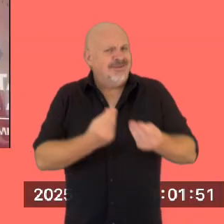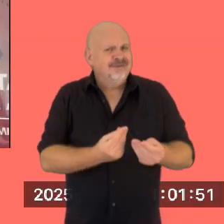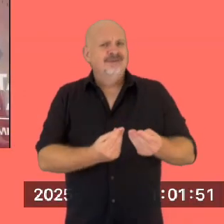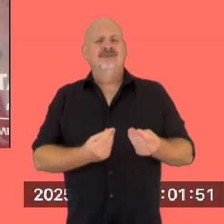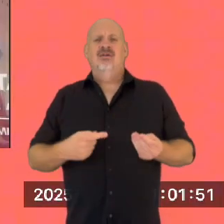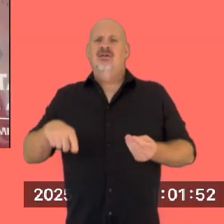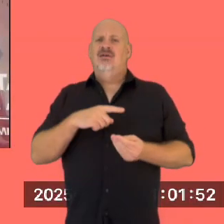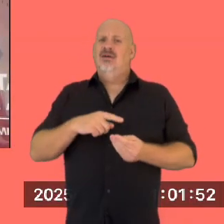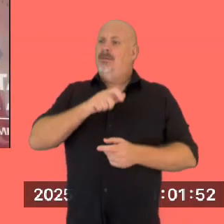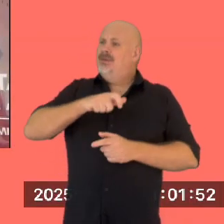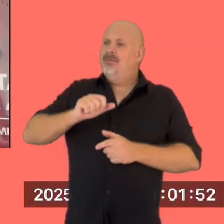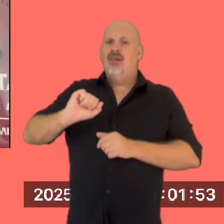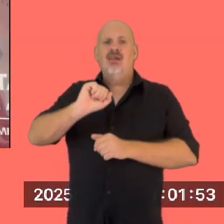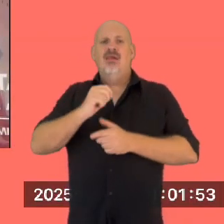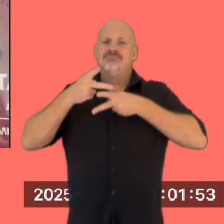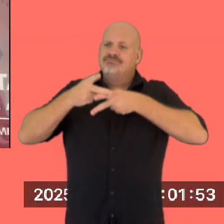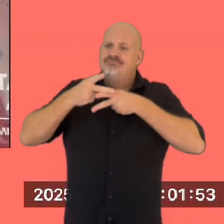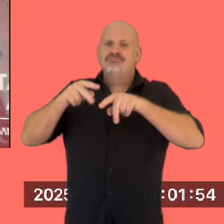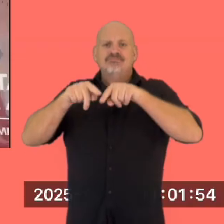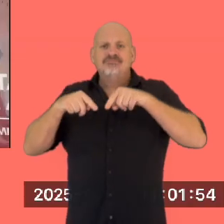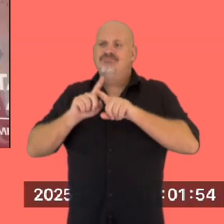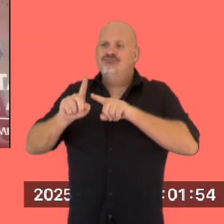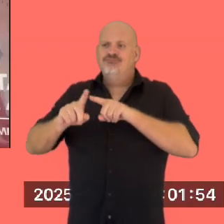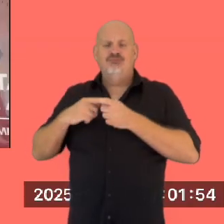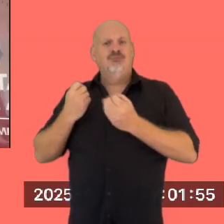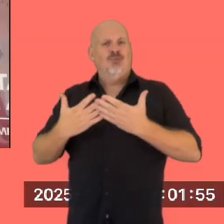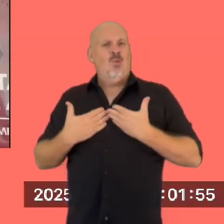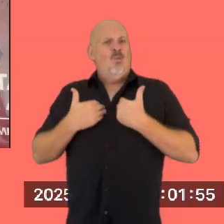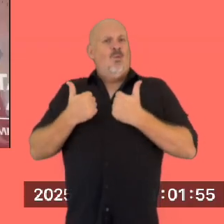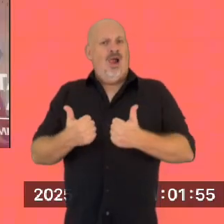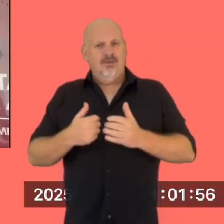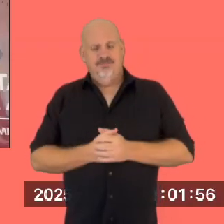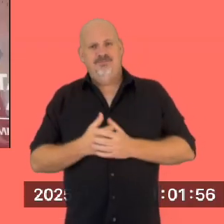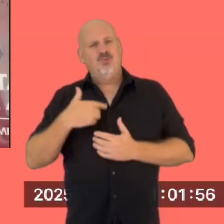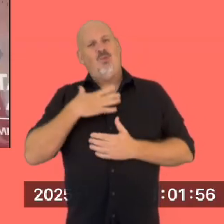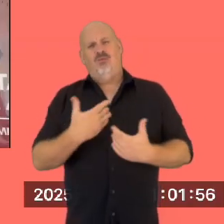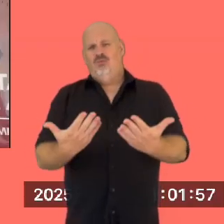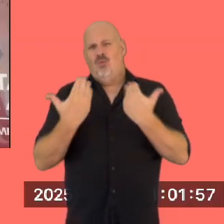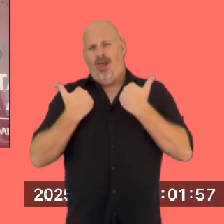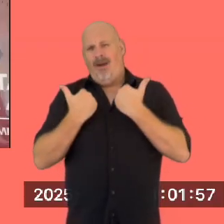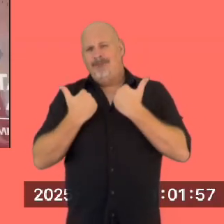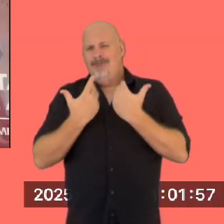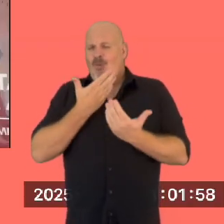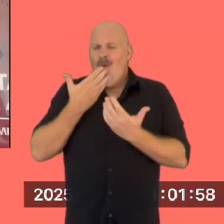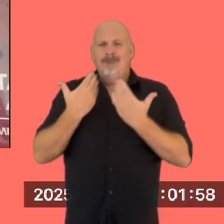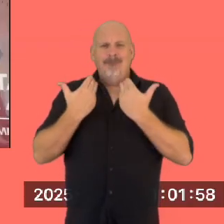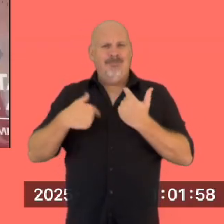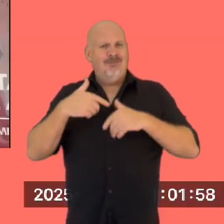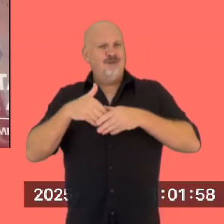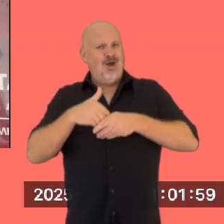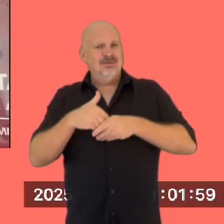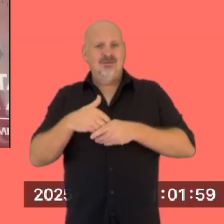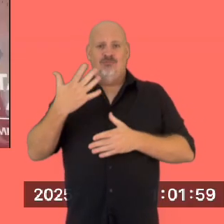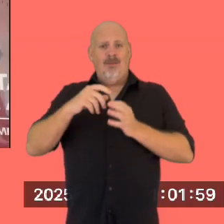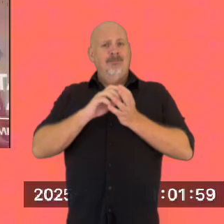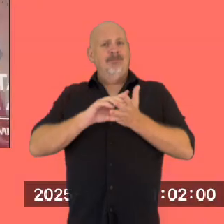all audiences and bring wellness into people's facilities. We want to say a warm welcome